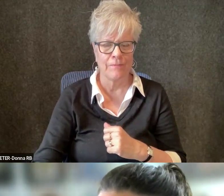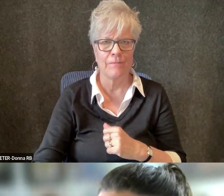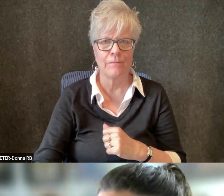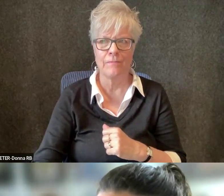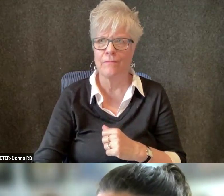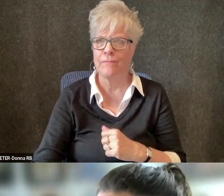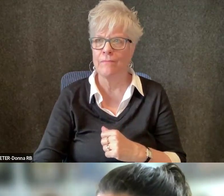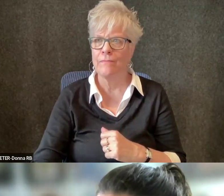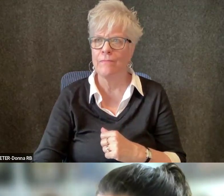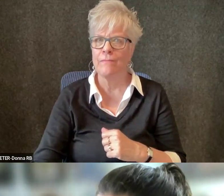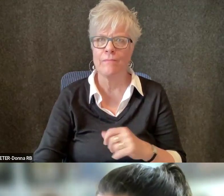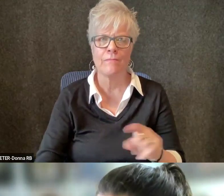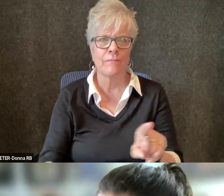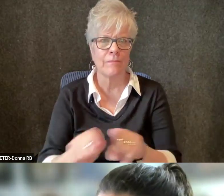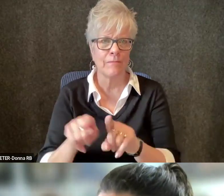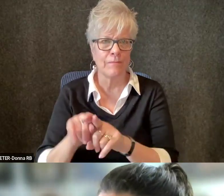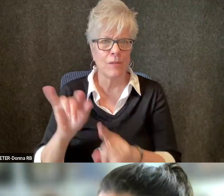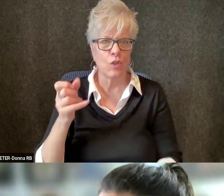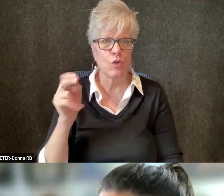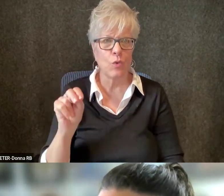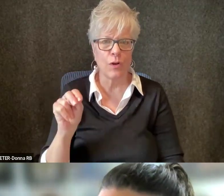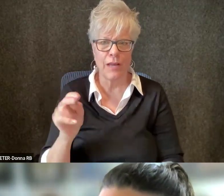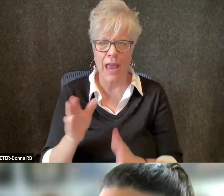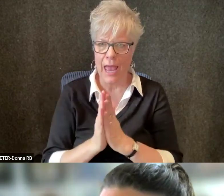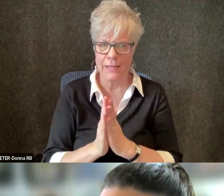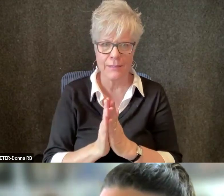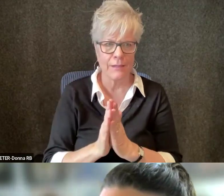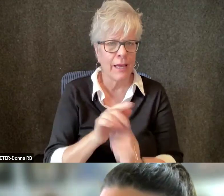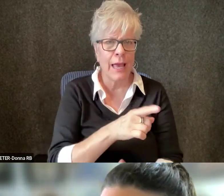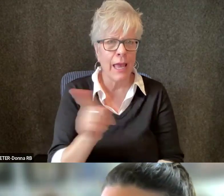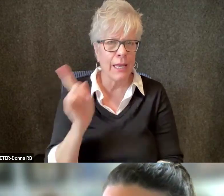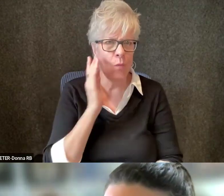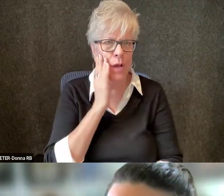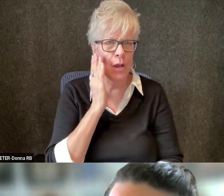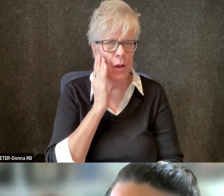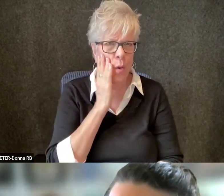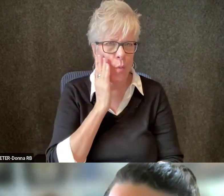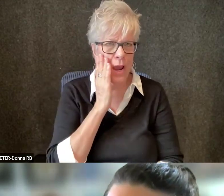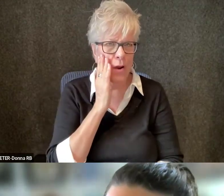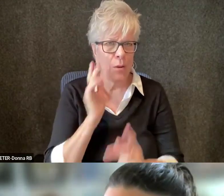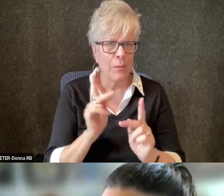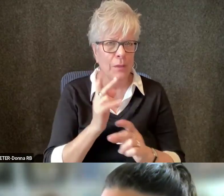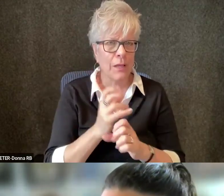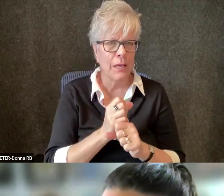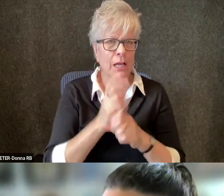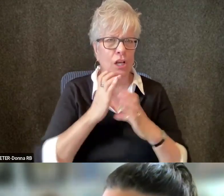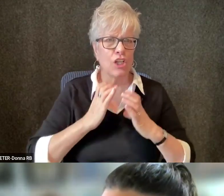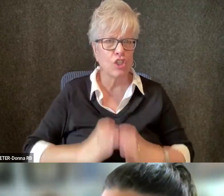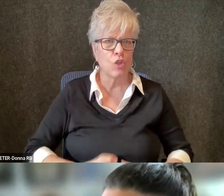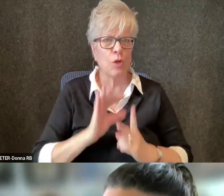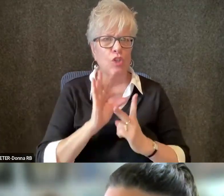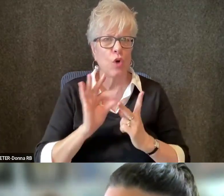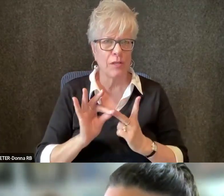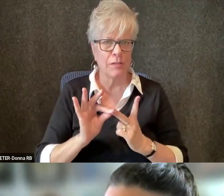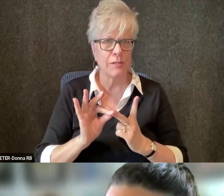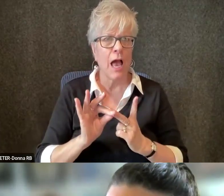And also Jordan asked if is anyone aware of people receiving consumer choice option